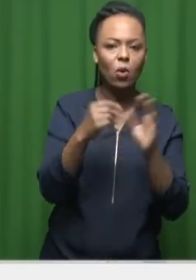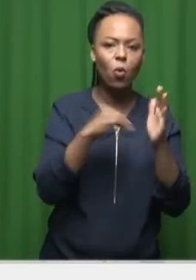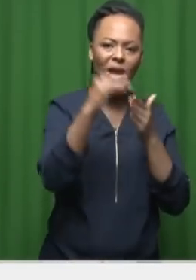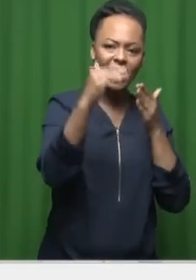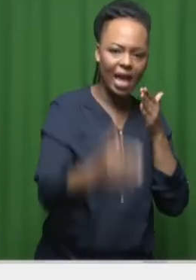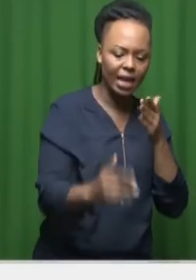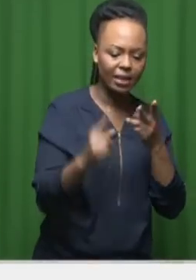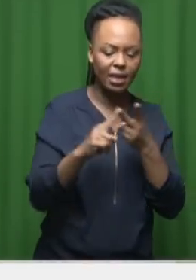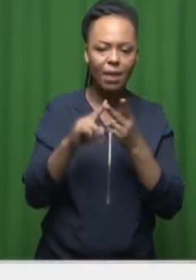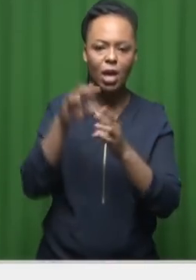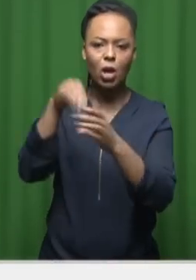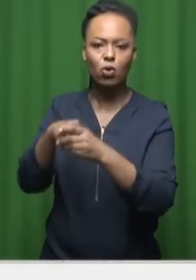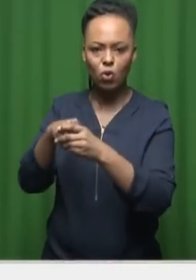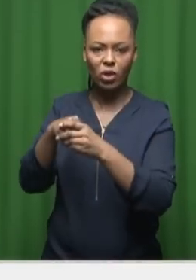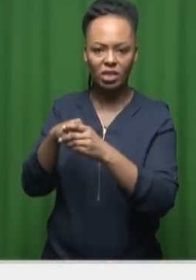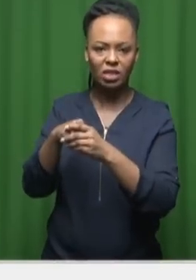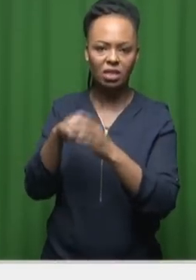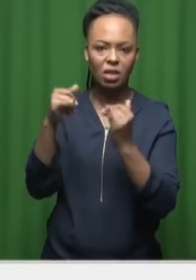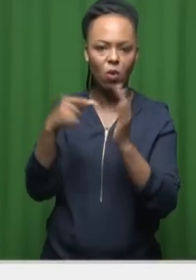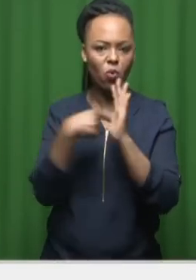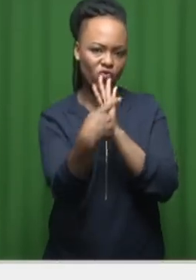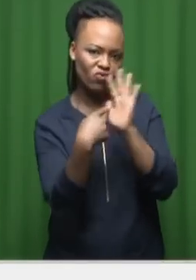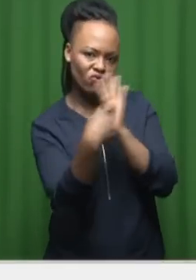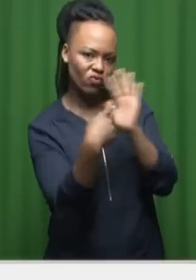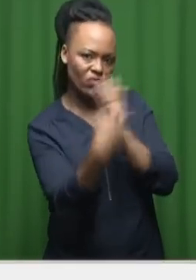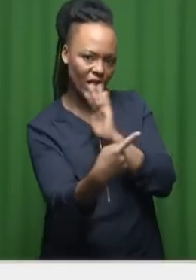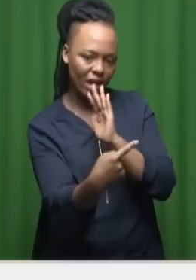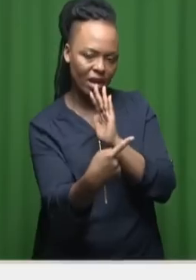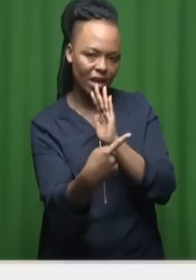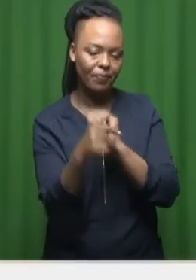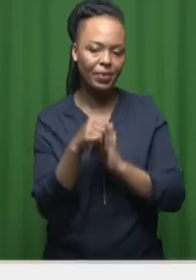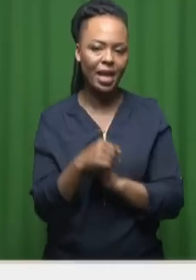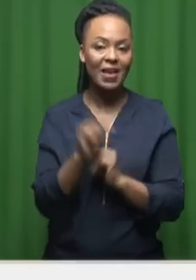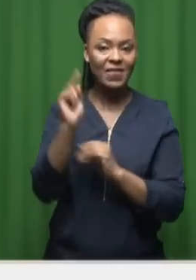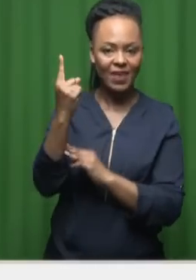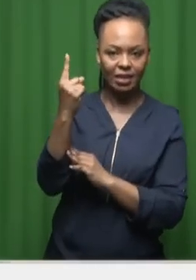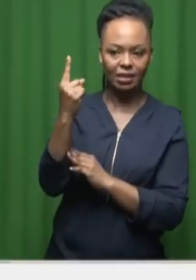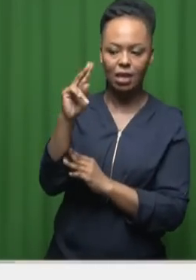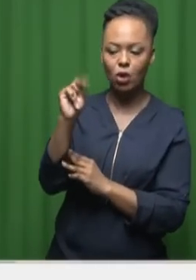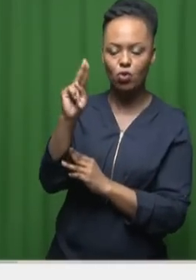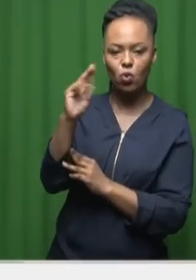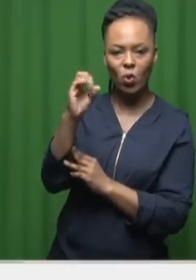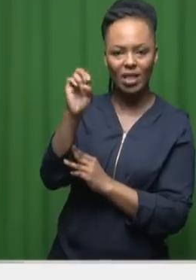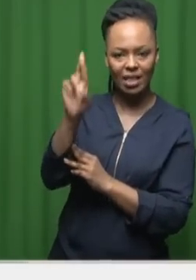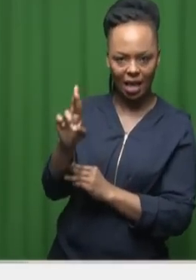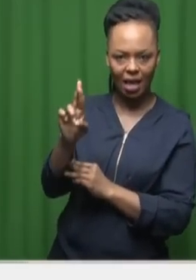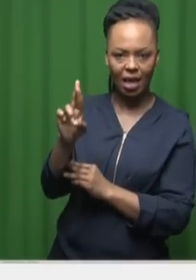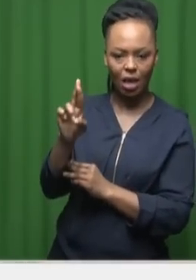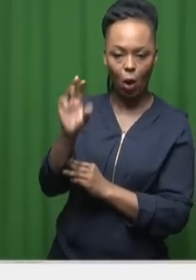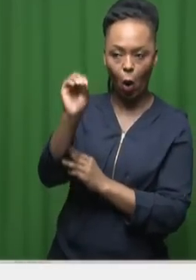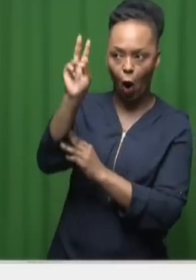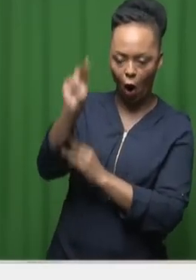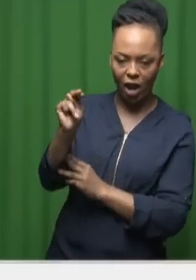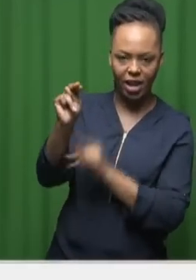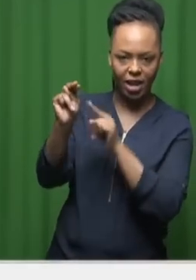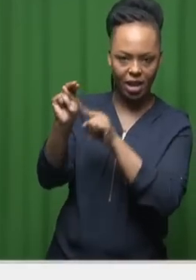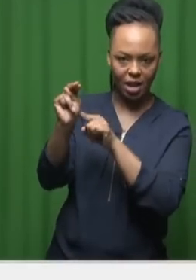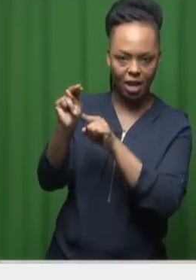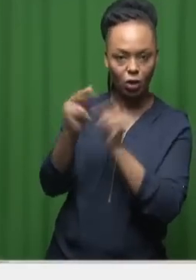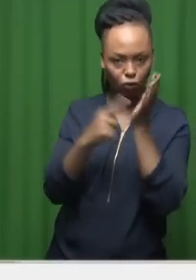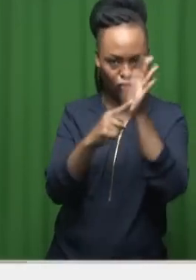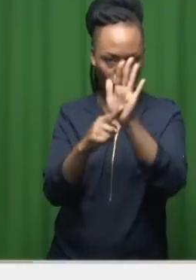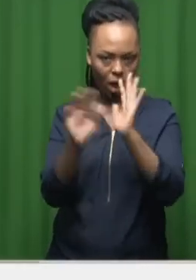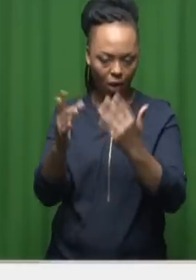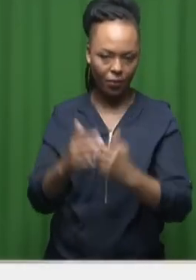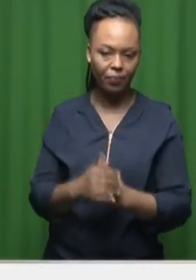in order to meet this demand, we first of all switch on nuclear. So let's see if we can switch on nuclear.